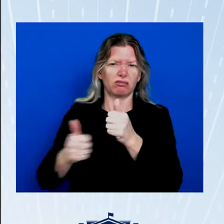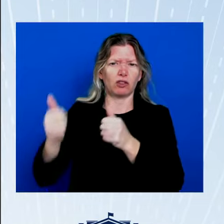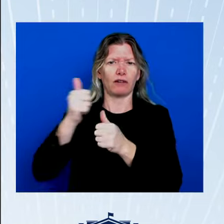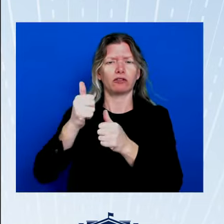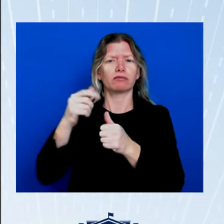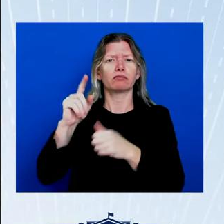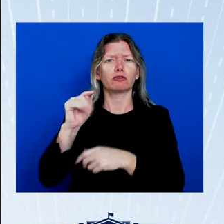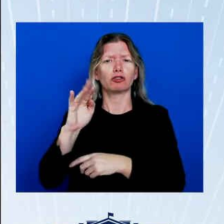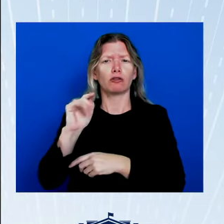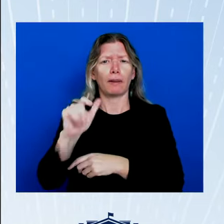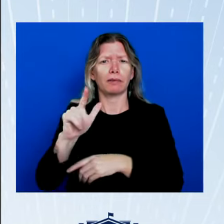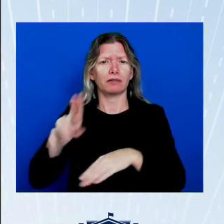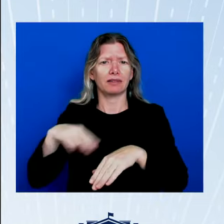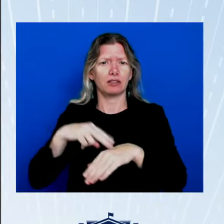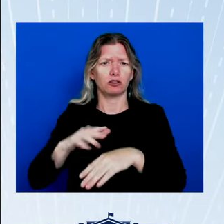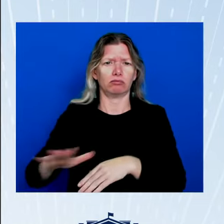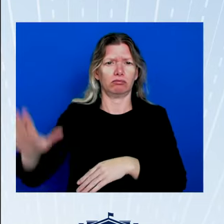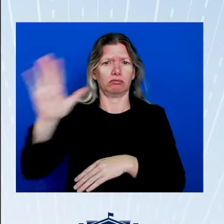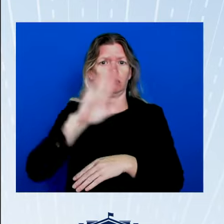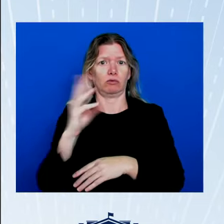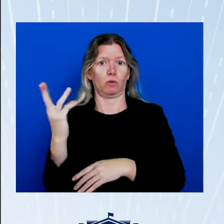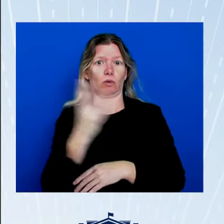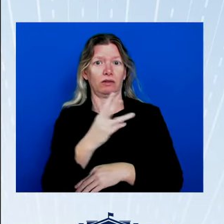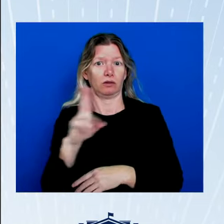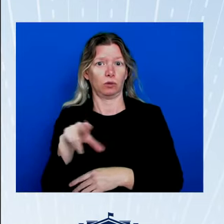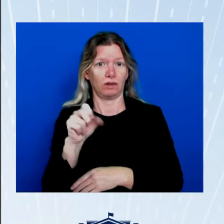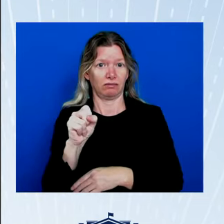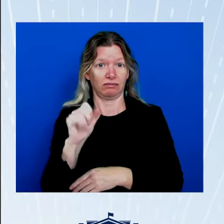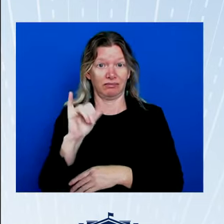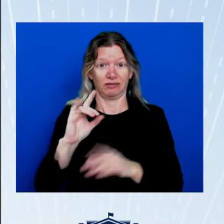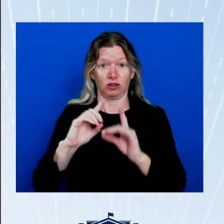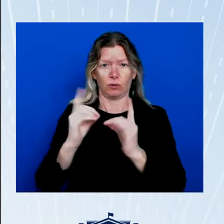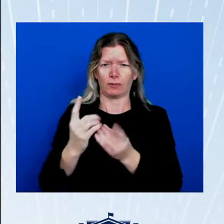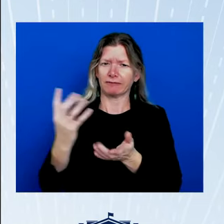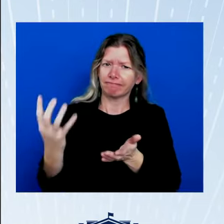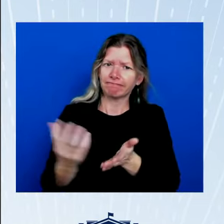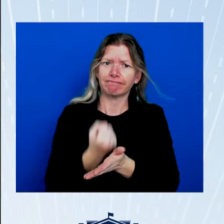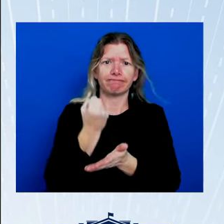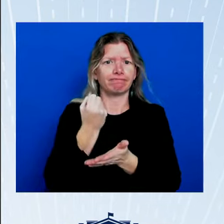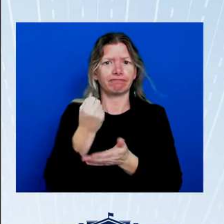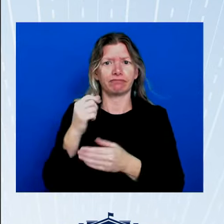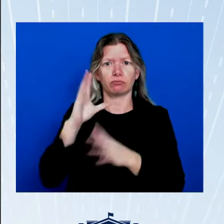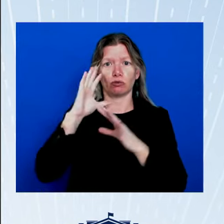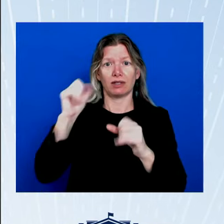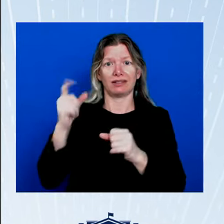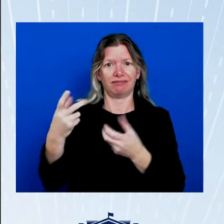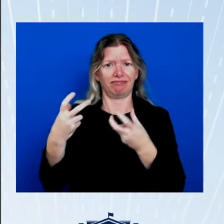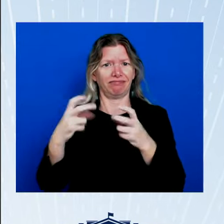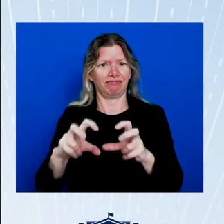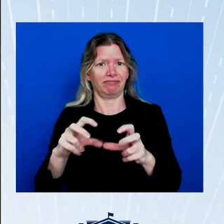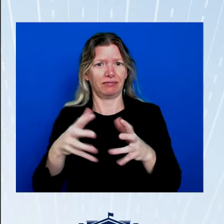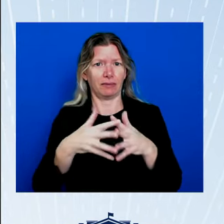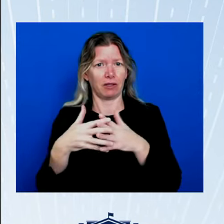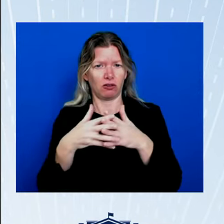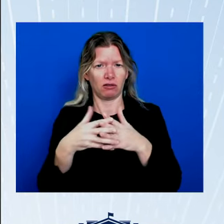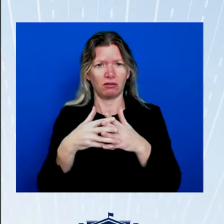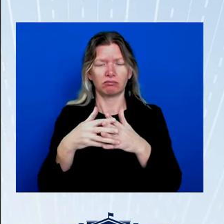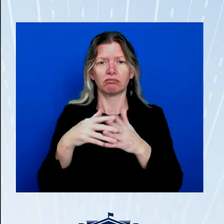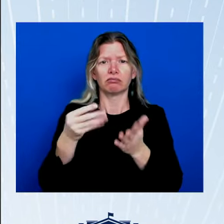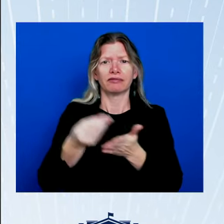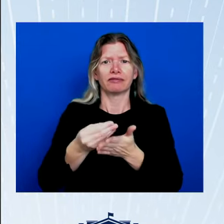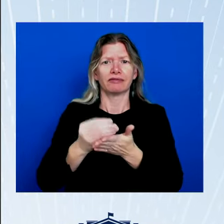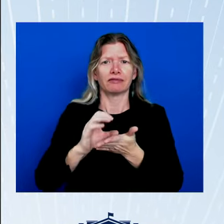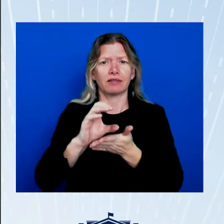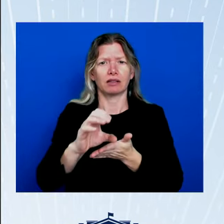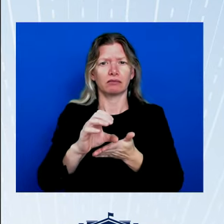agenda funding to implement long overdue water infrastructure for a drought resilient future.